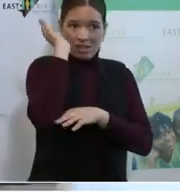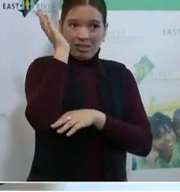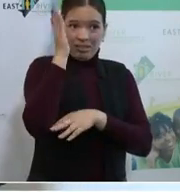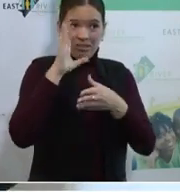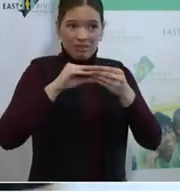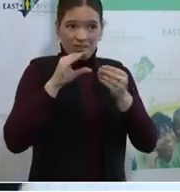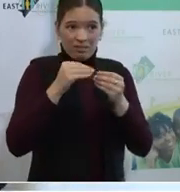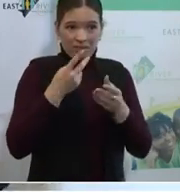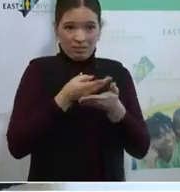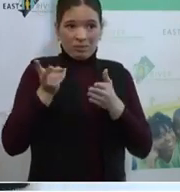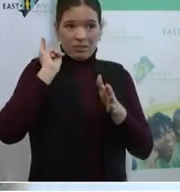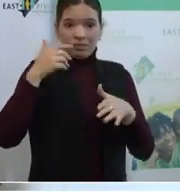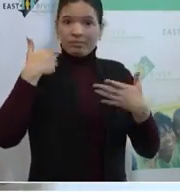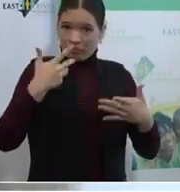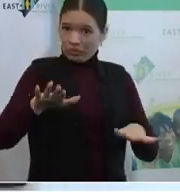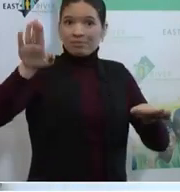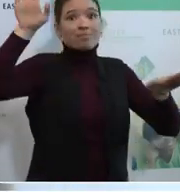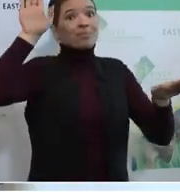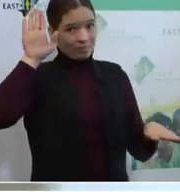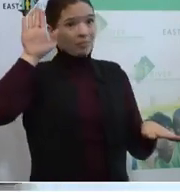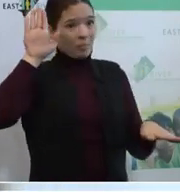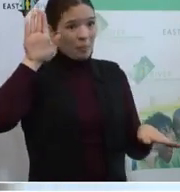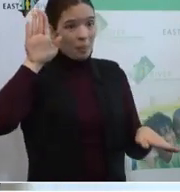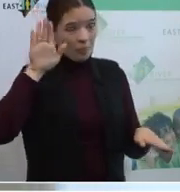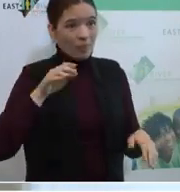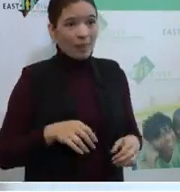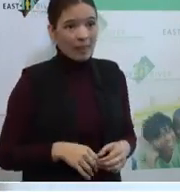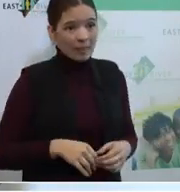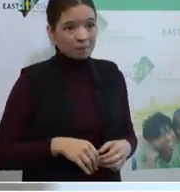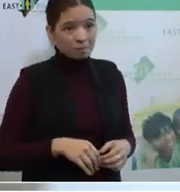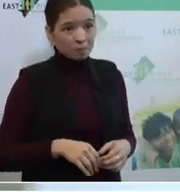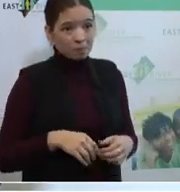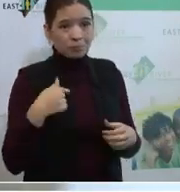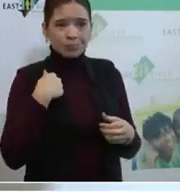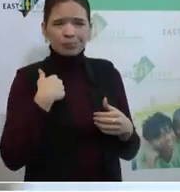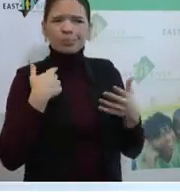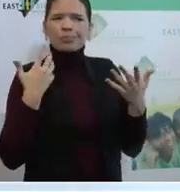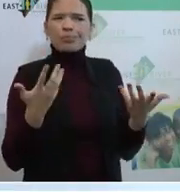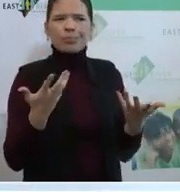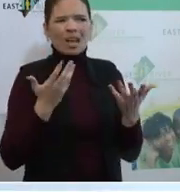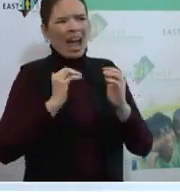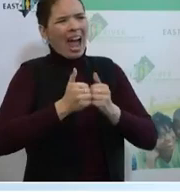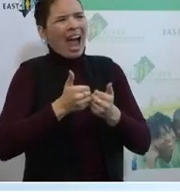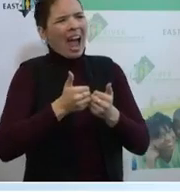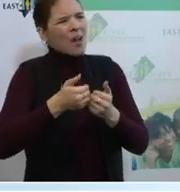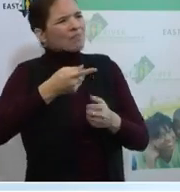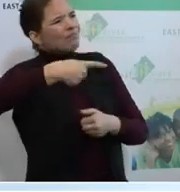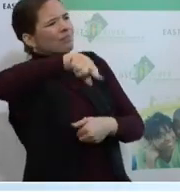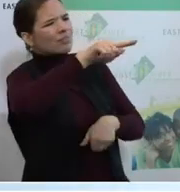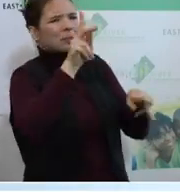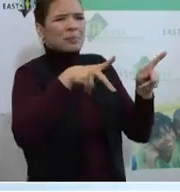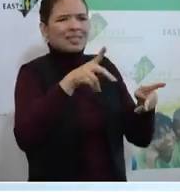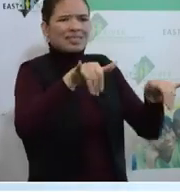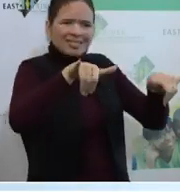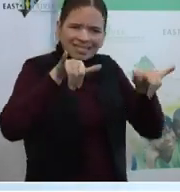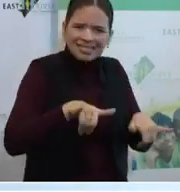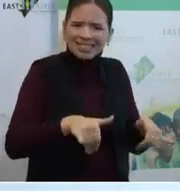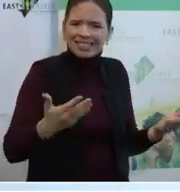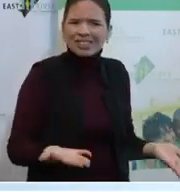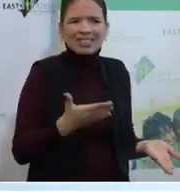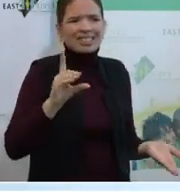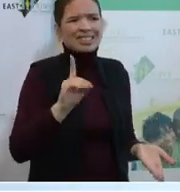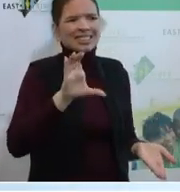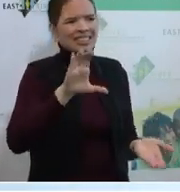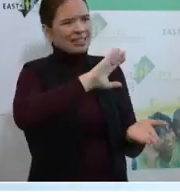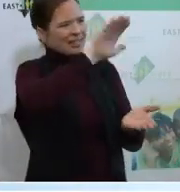keep people in DC that are in the middle class and trying to get to the middle class? And a